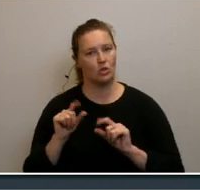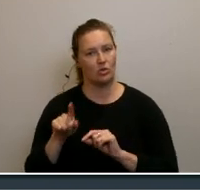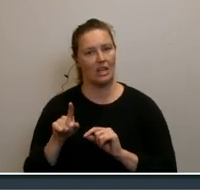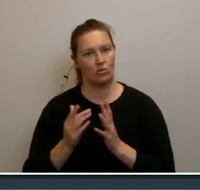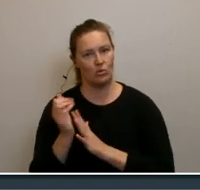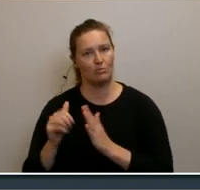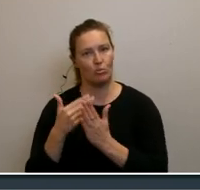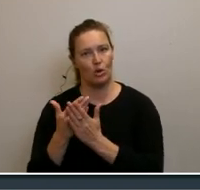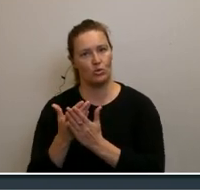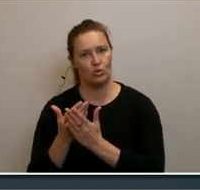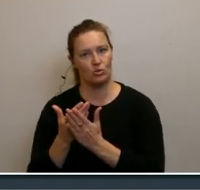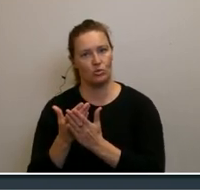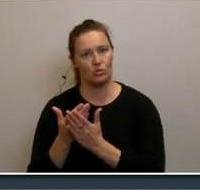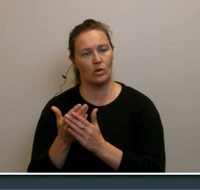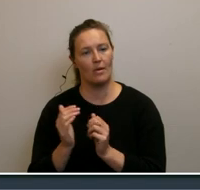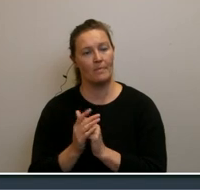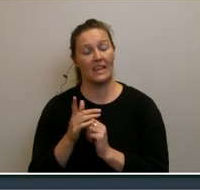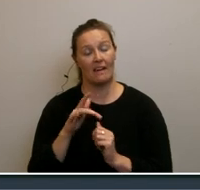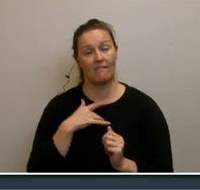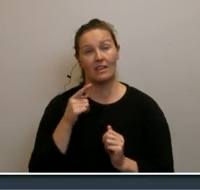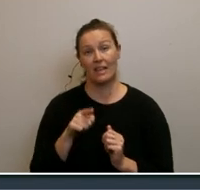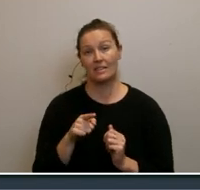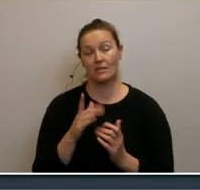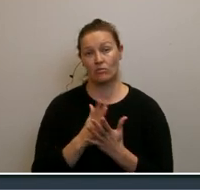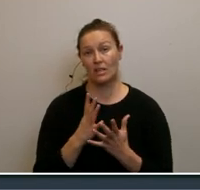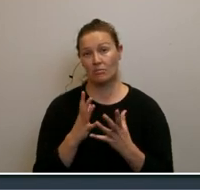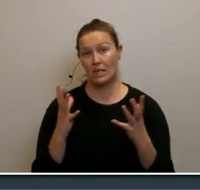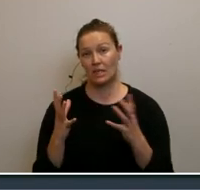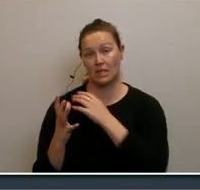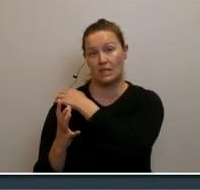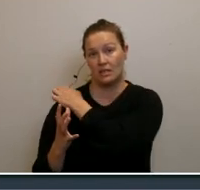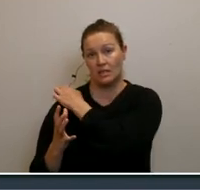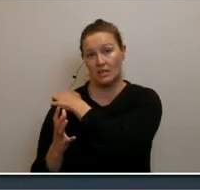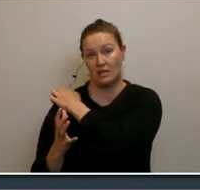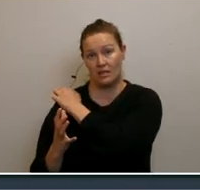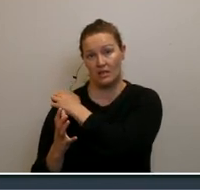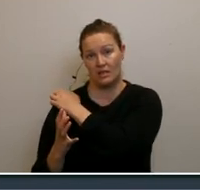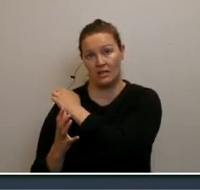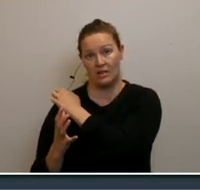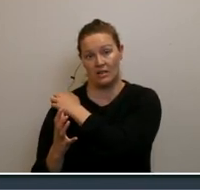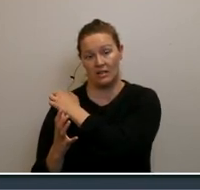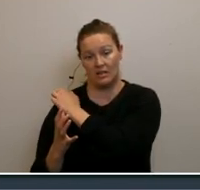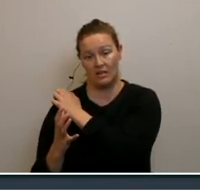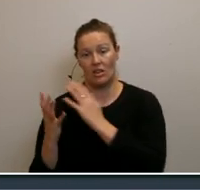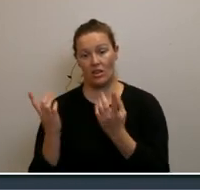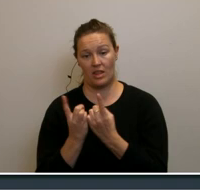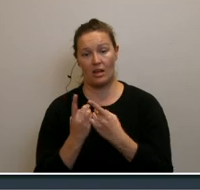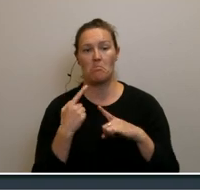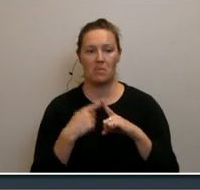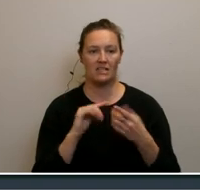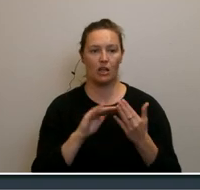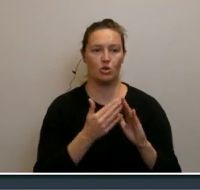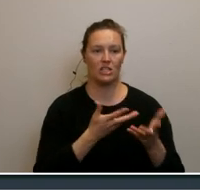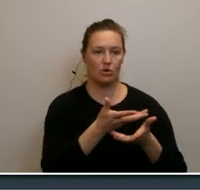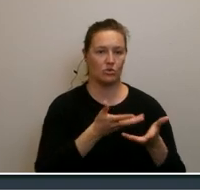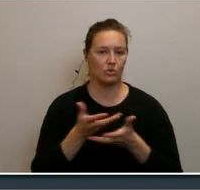its proposed pathways, and for me seems like the biggest, notwithstanding of course community consultation, which is the other